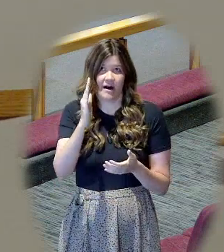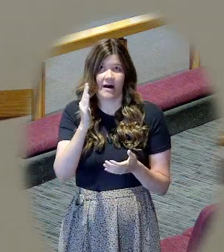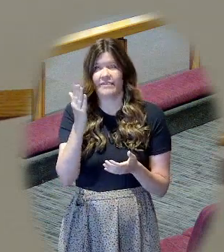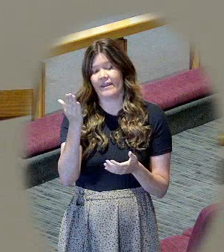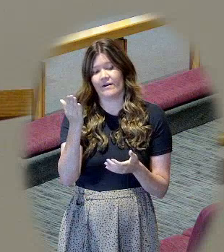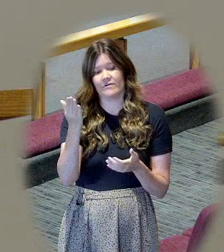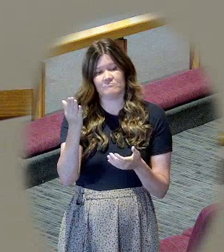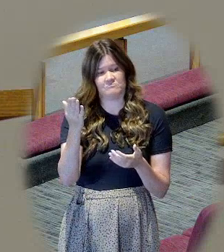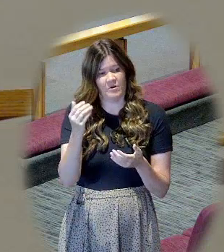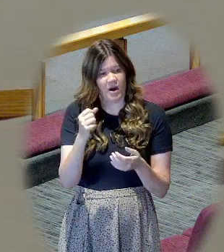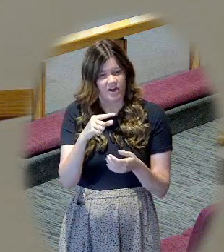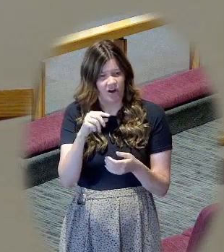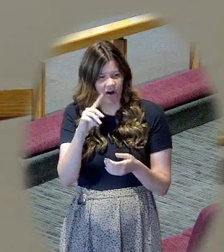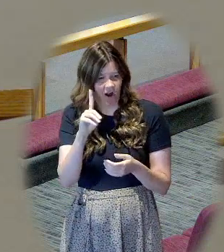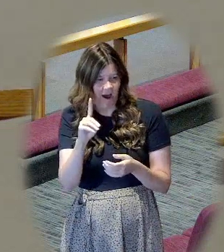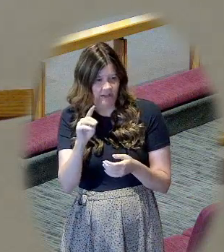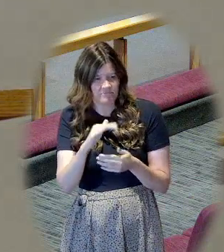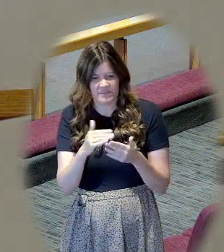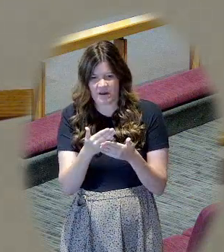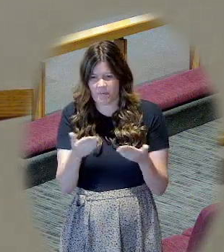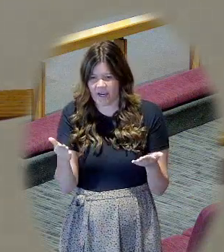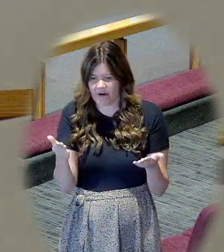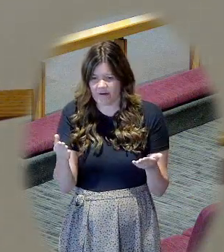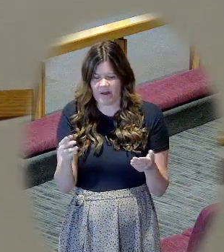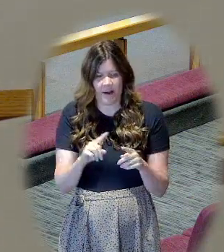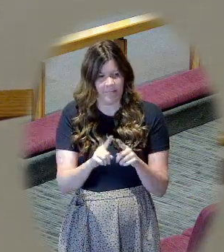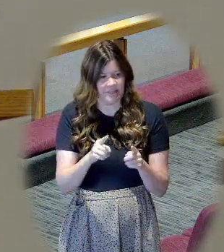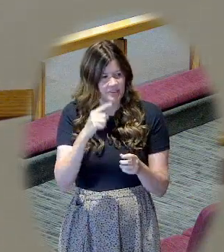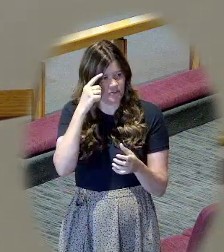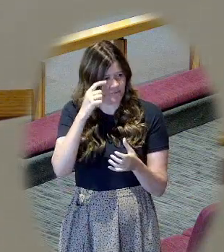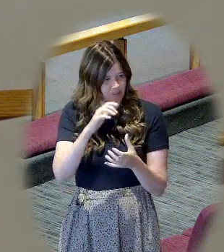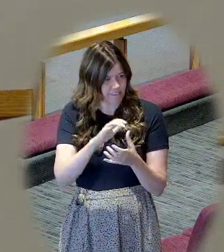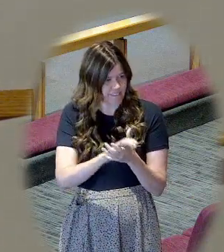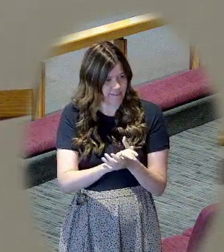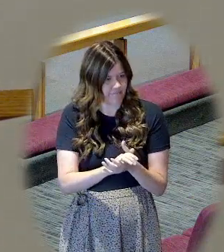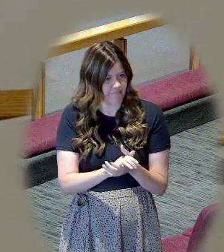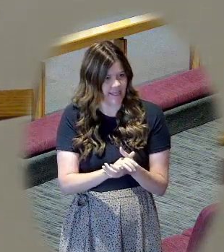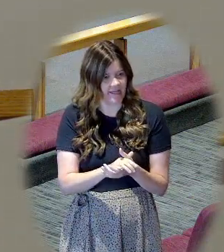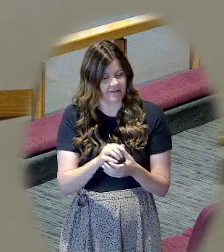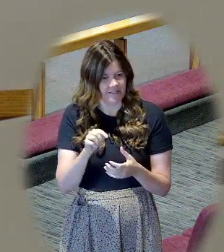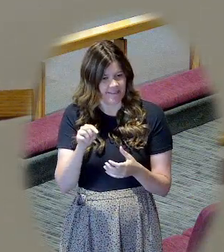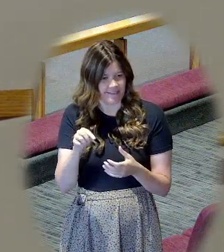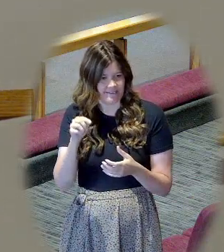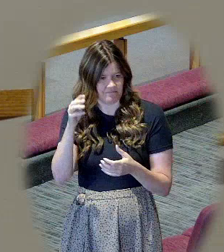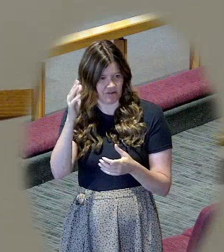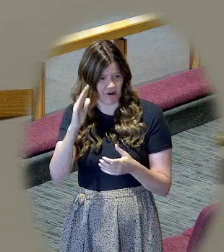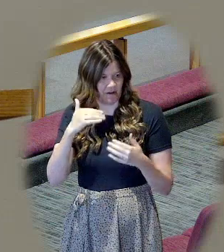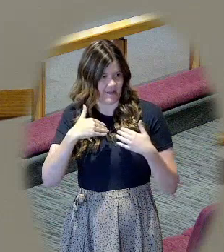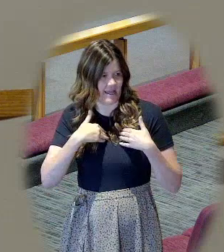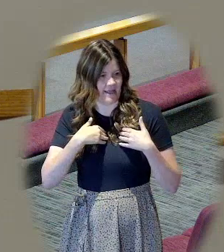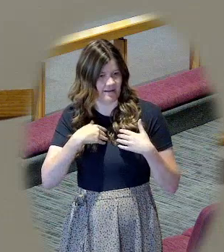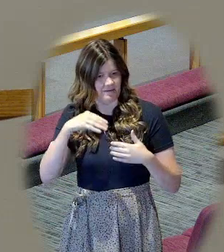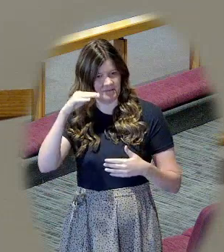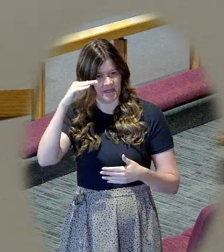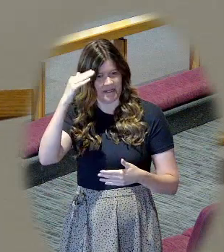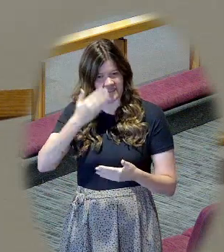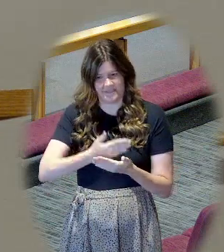there somewhere, or simply to believe that this God had a kid named Jesus.